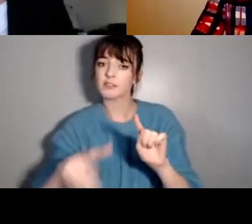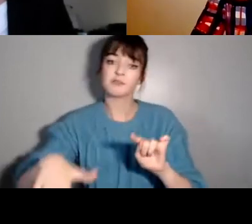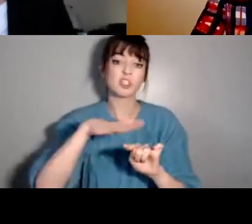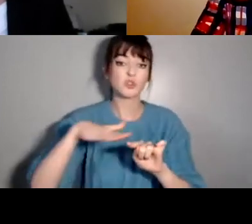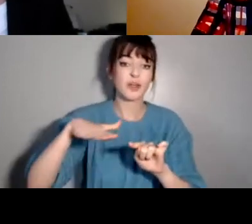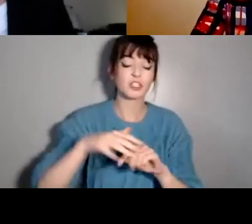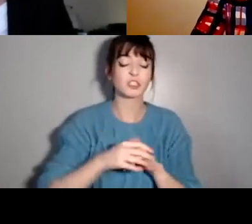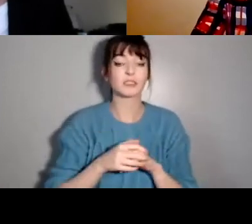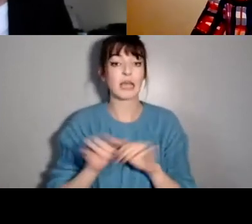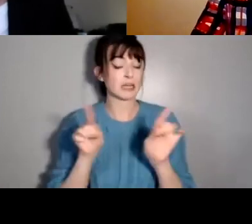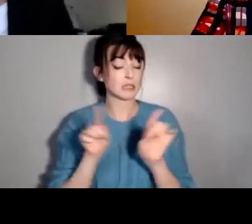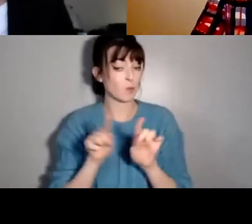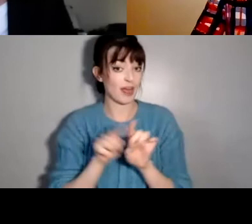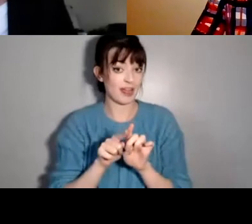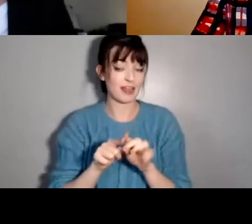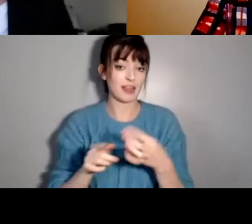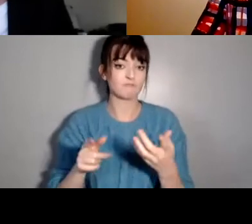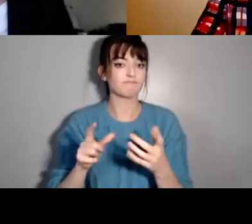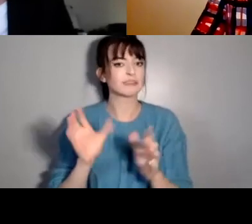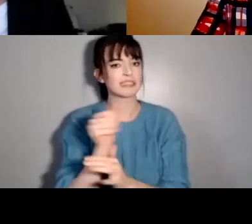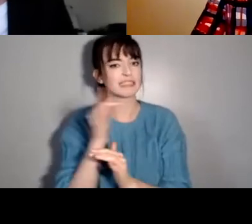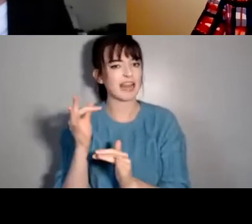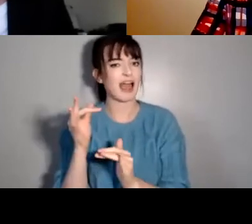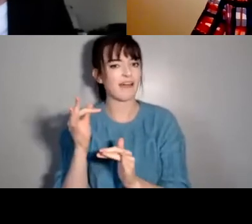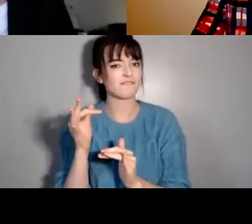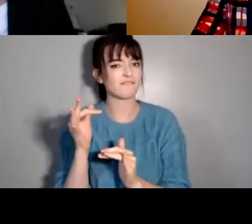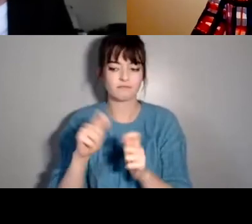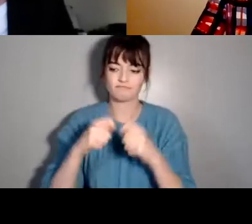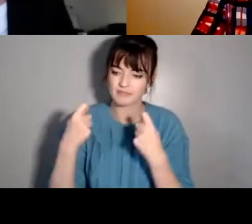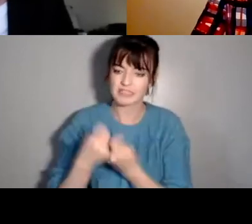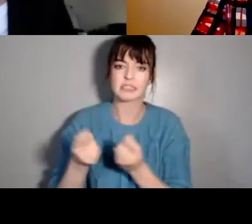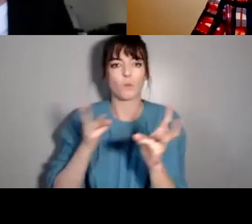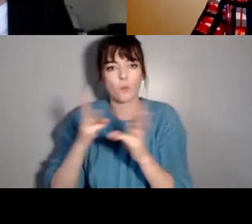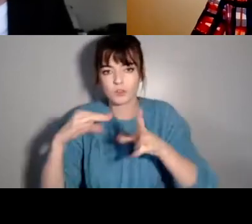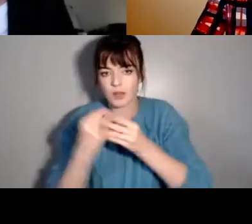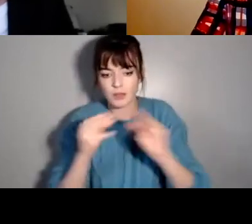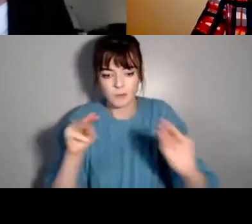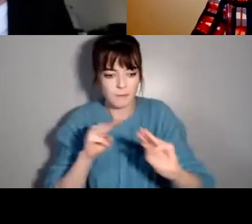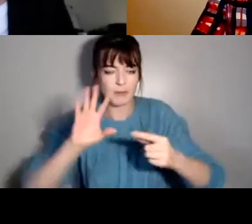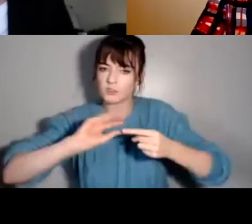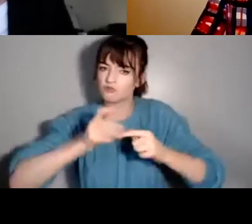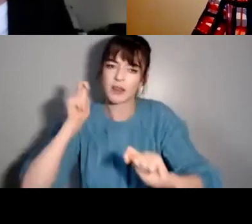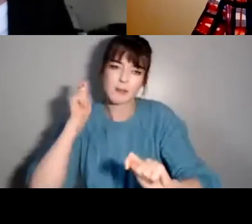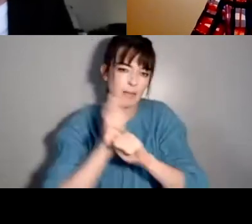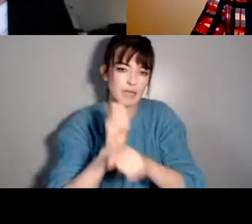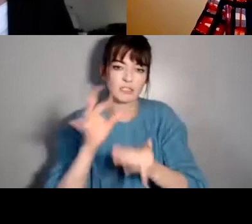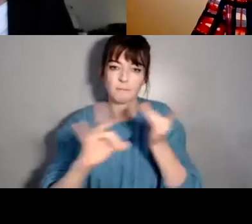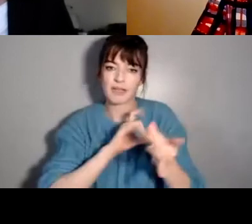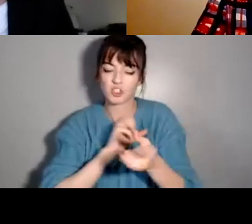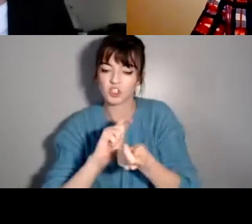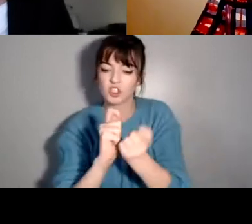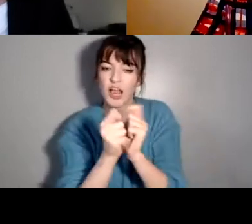to the efforts of the staff that worked with them to ensure that the transitions